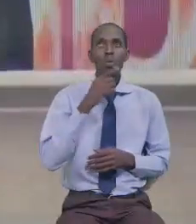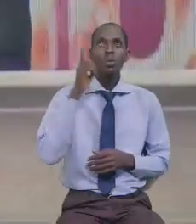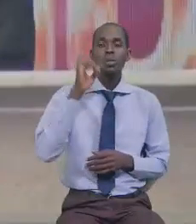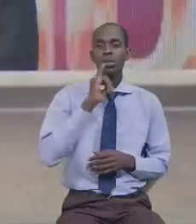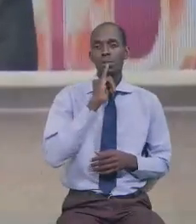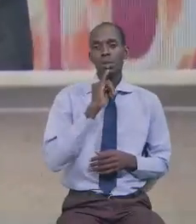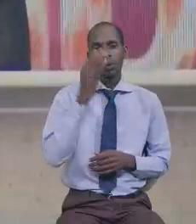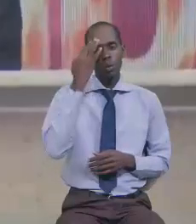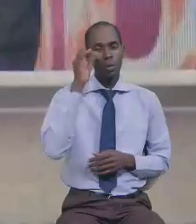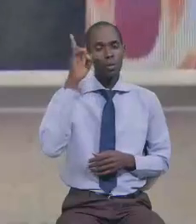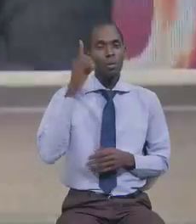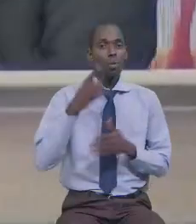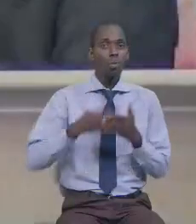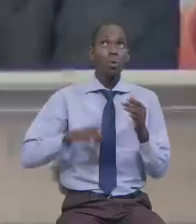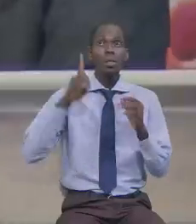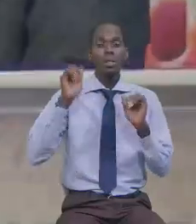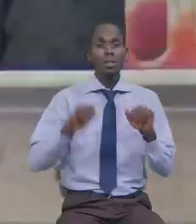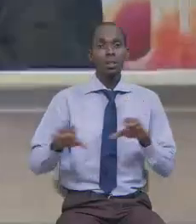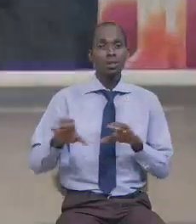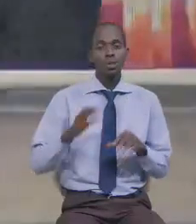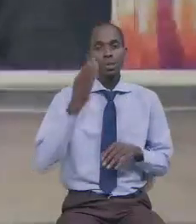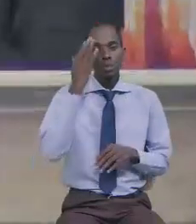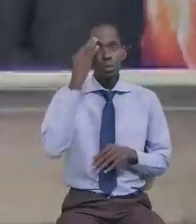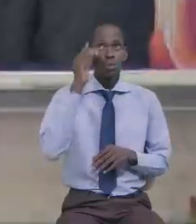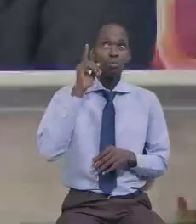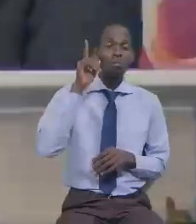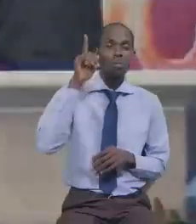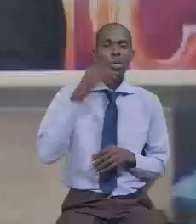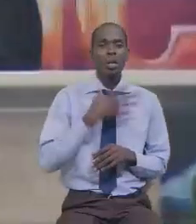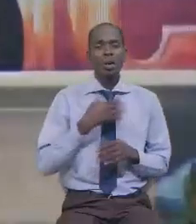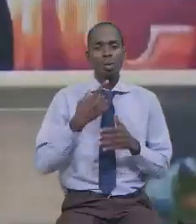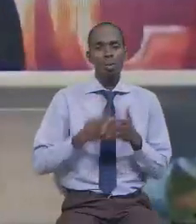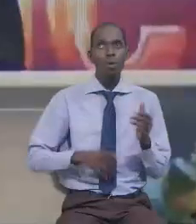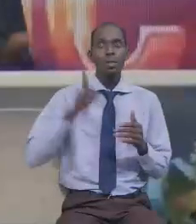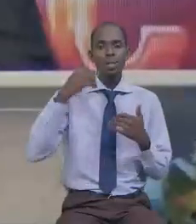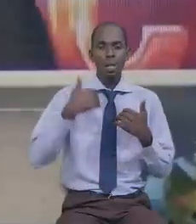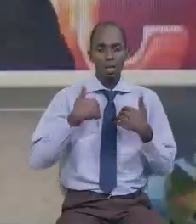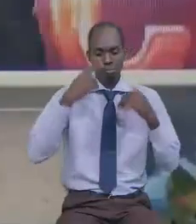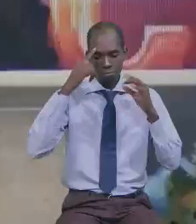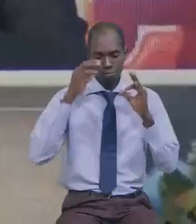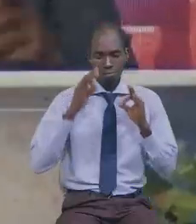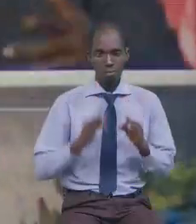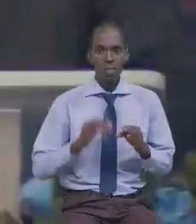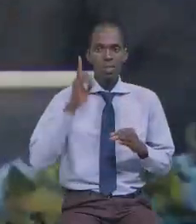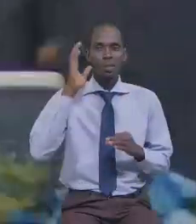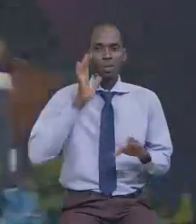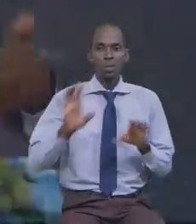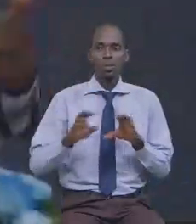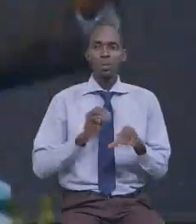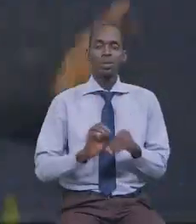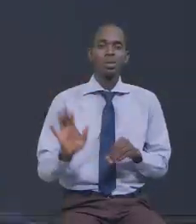him, what he can do, knowing him, what he has decided to accomplish in your life,